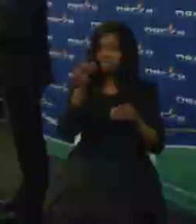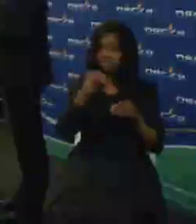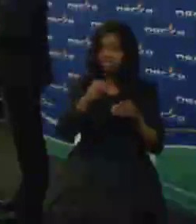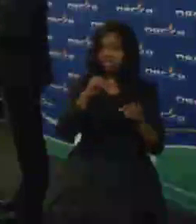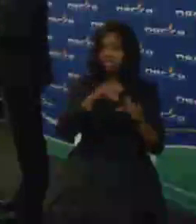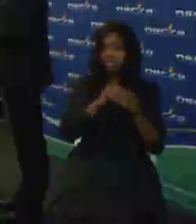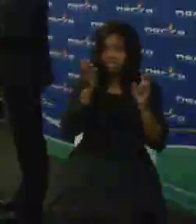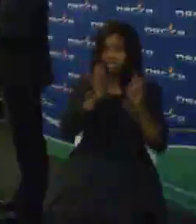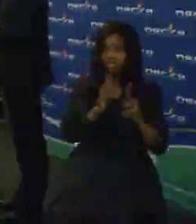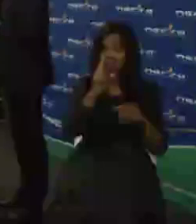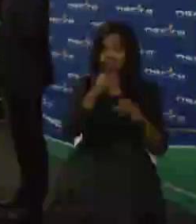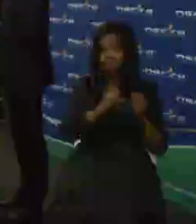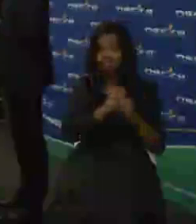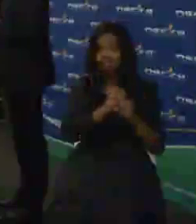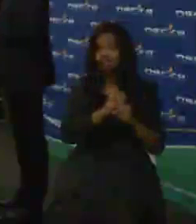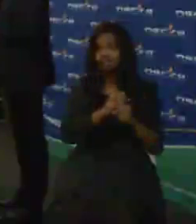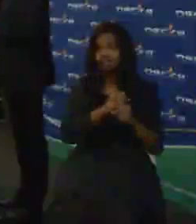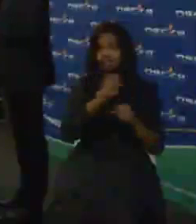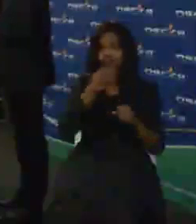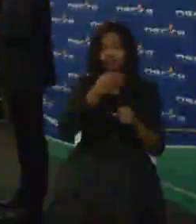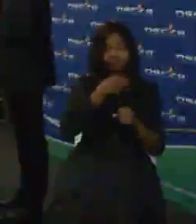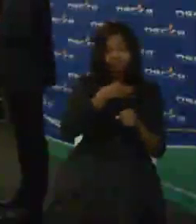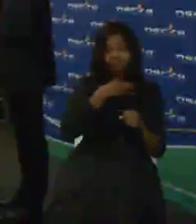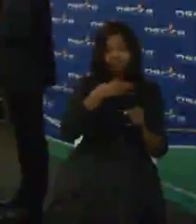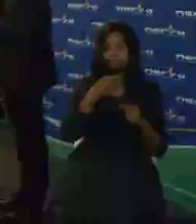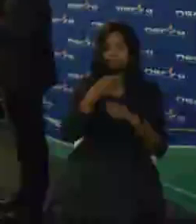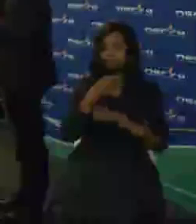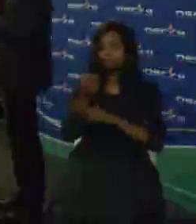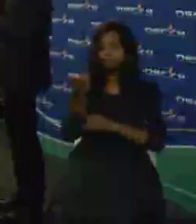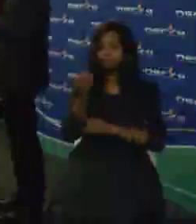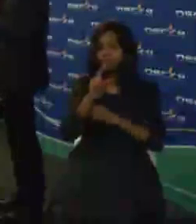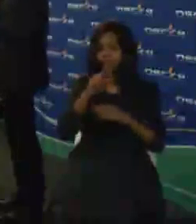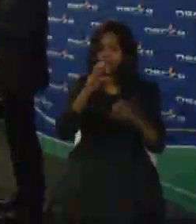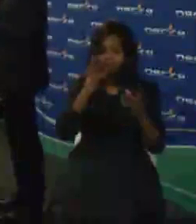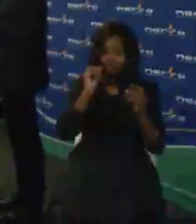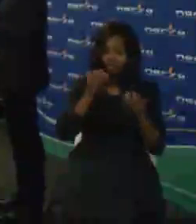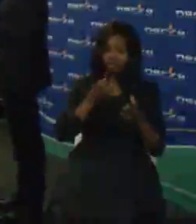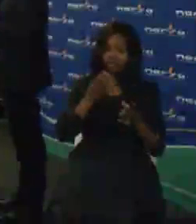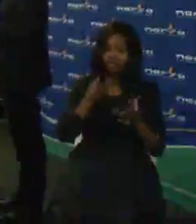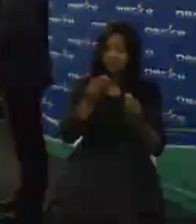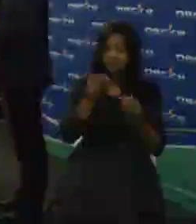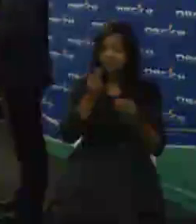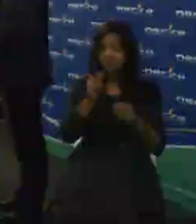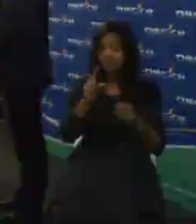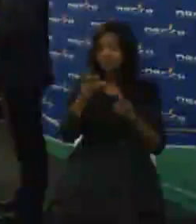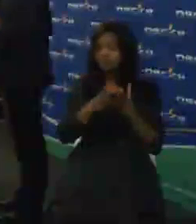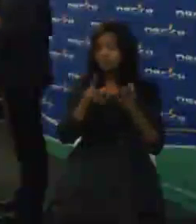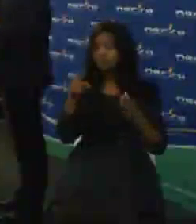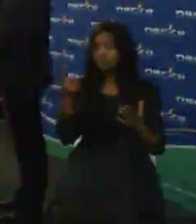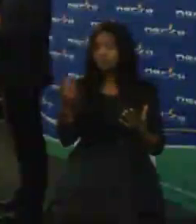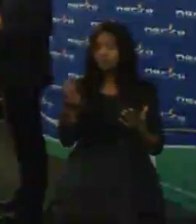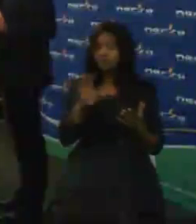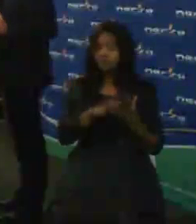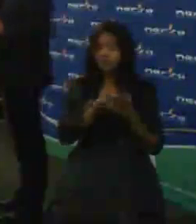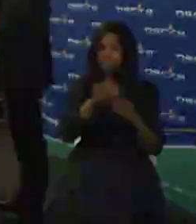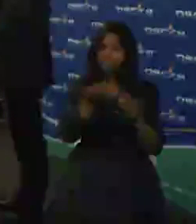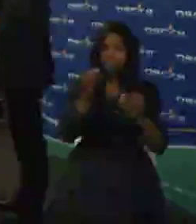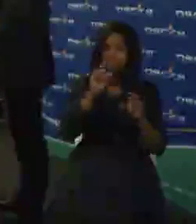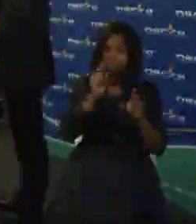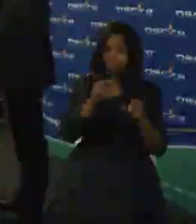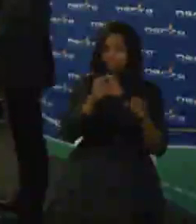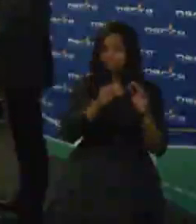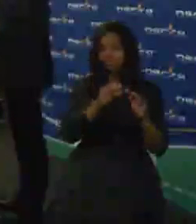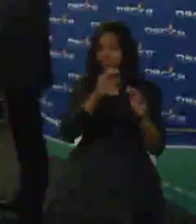in electricity next year will be catastrophic. They need to find the money elsewhere. The increases should be at